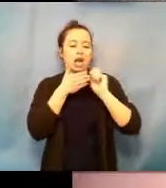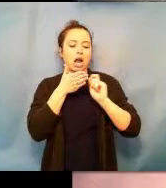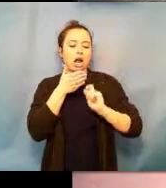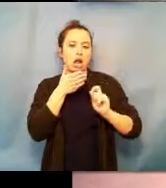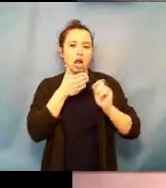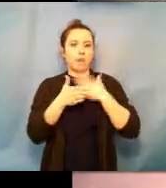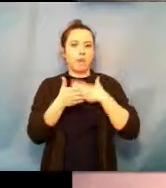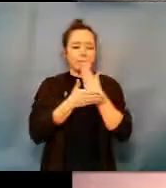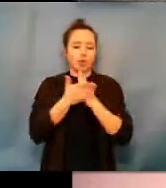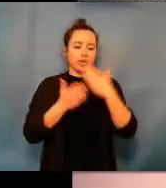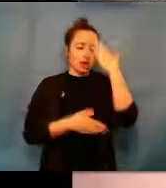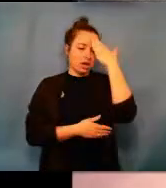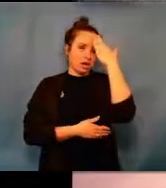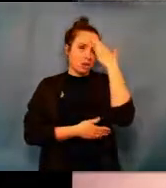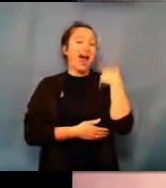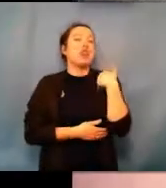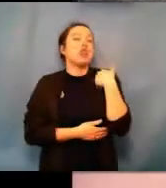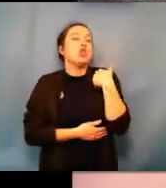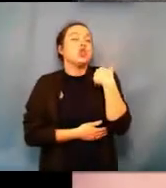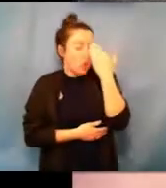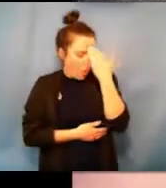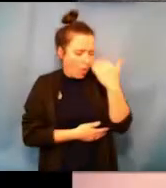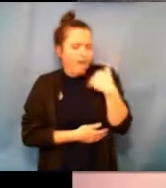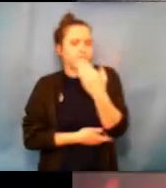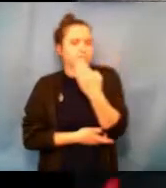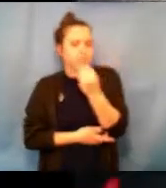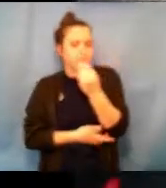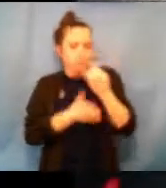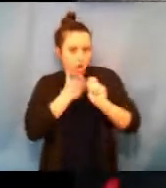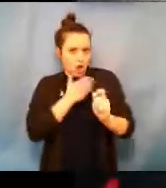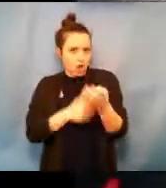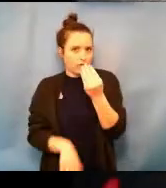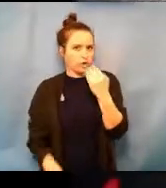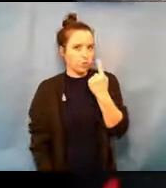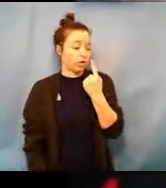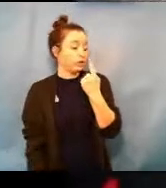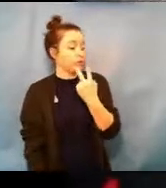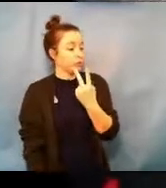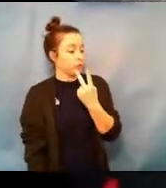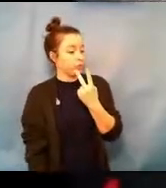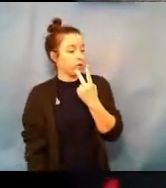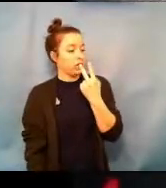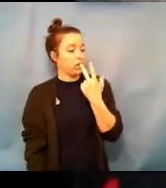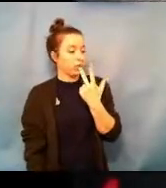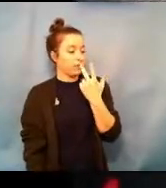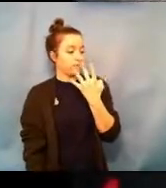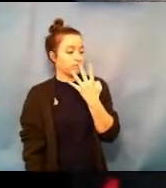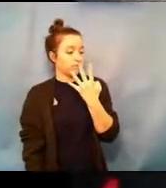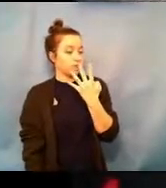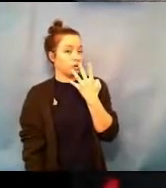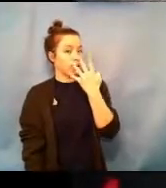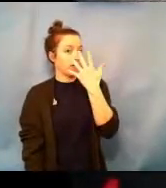part that I know. I know I have 14, so I'm going to color 14. 1, 2,